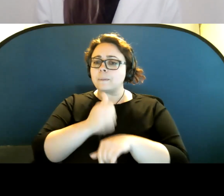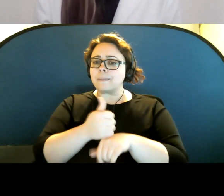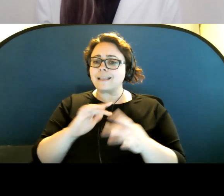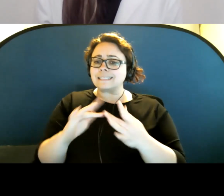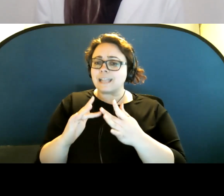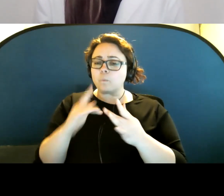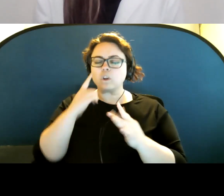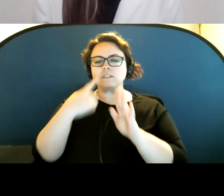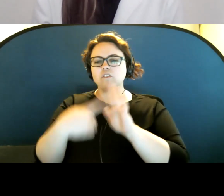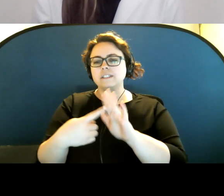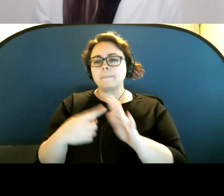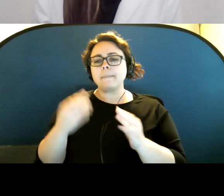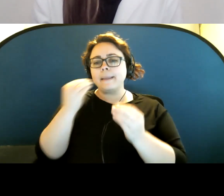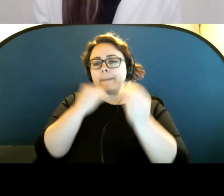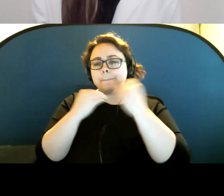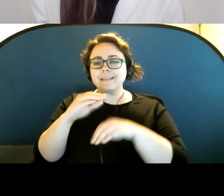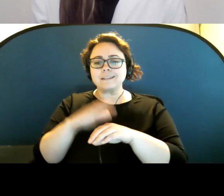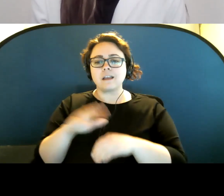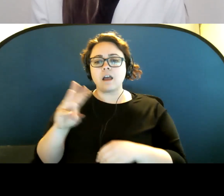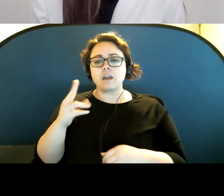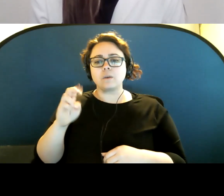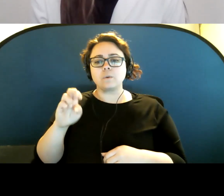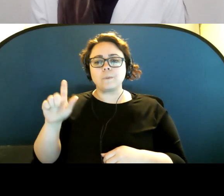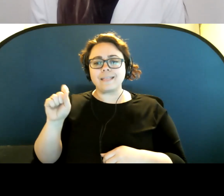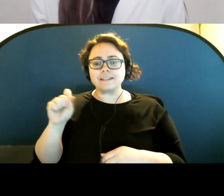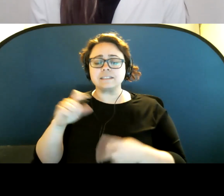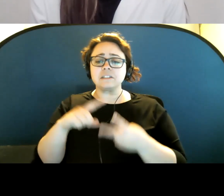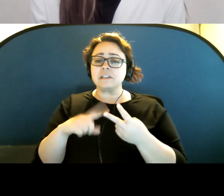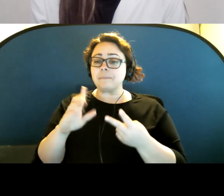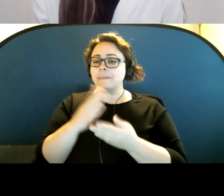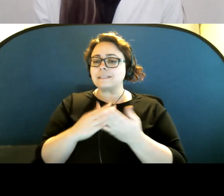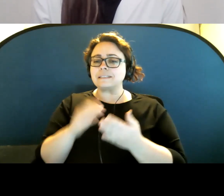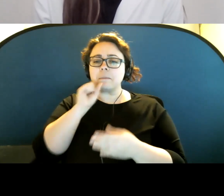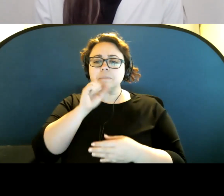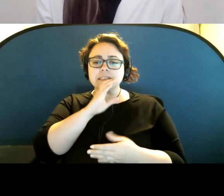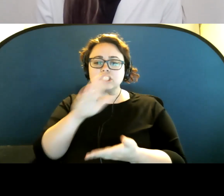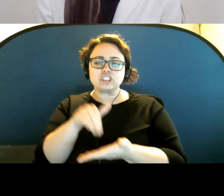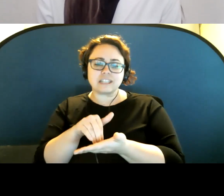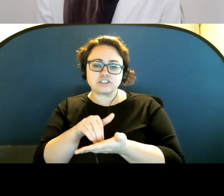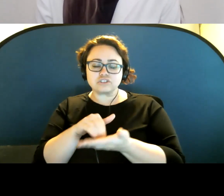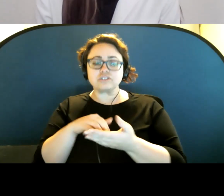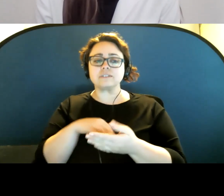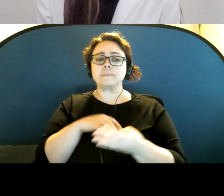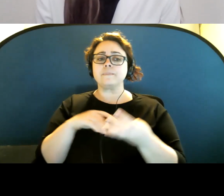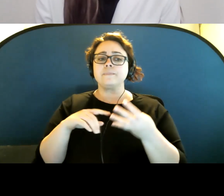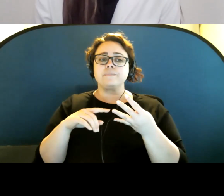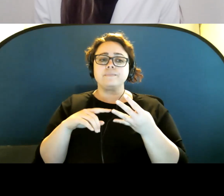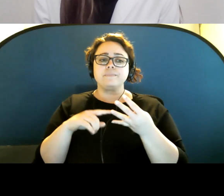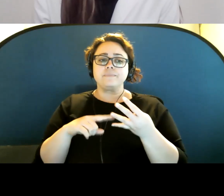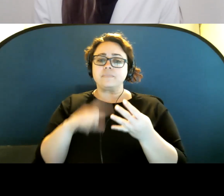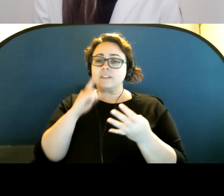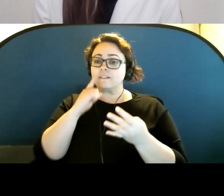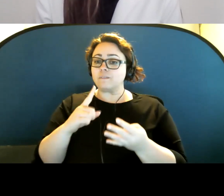and certain senior centers that might be open? And then, of course, involving the providers. So the primary care provider is a